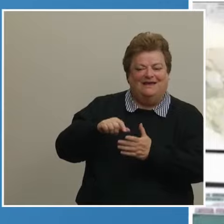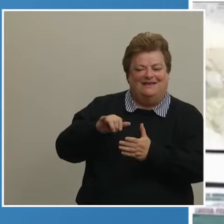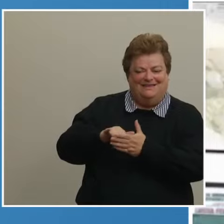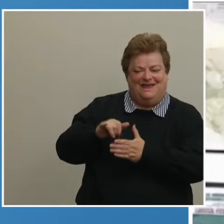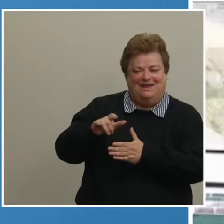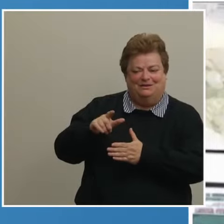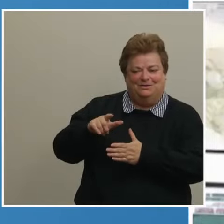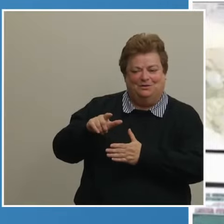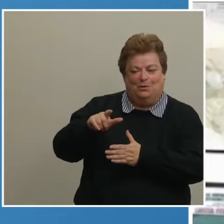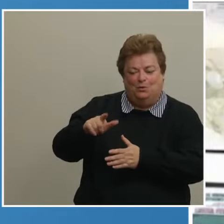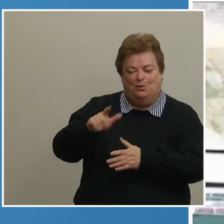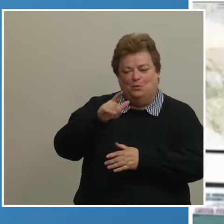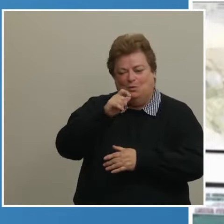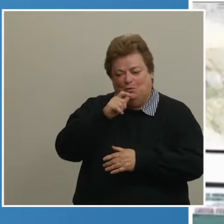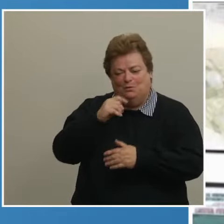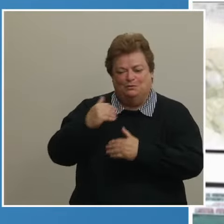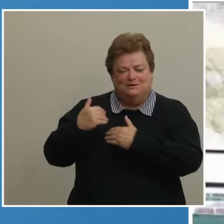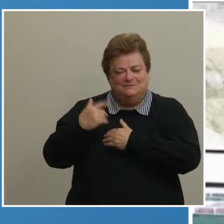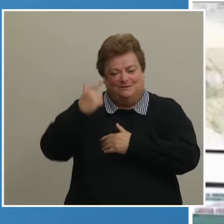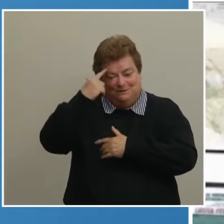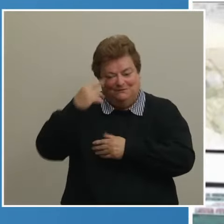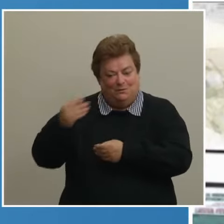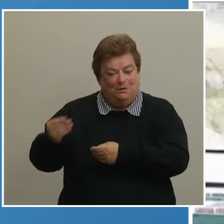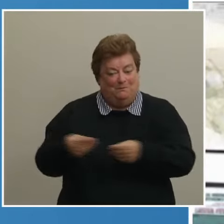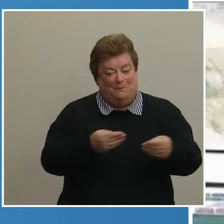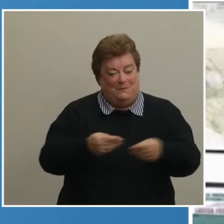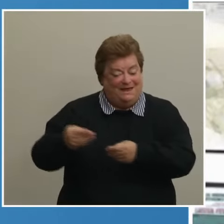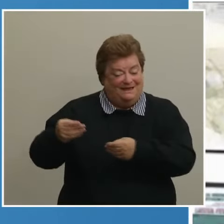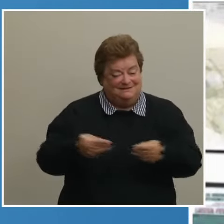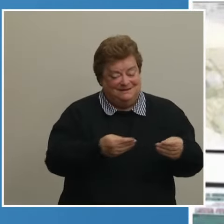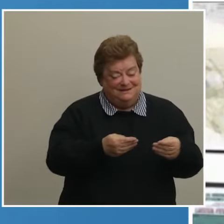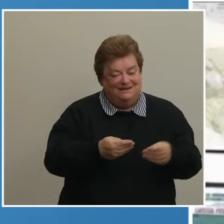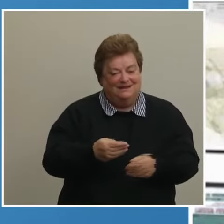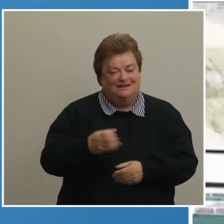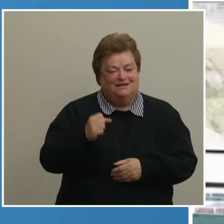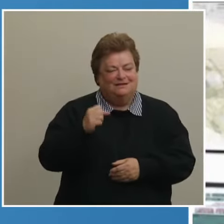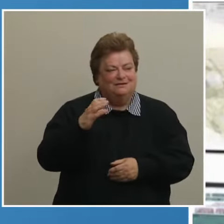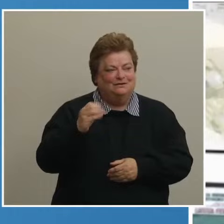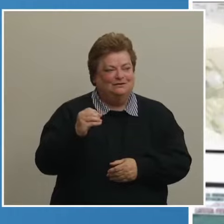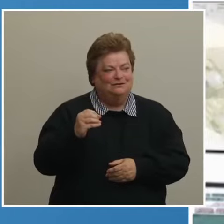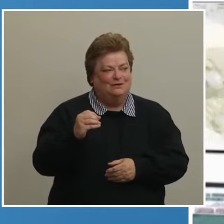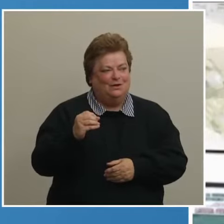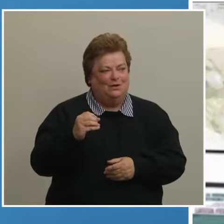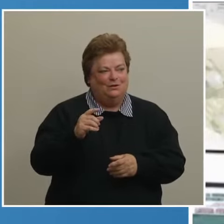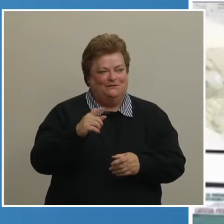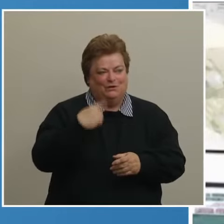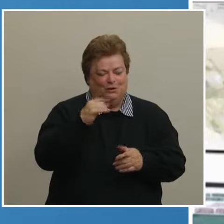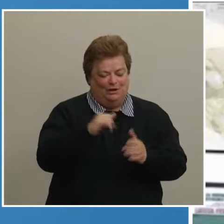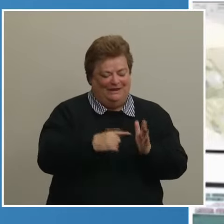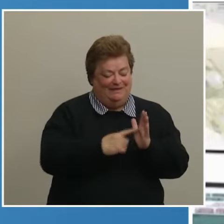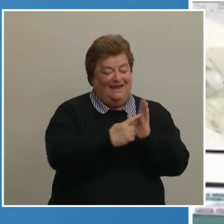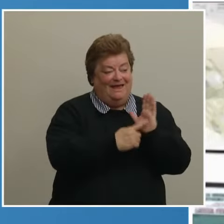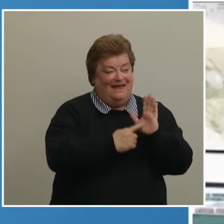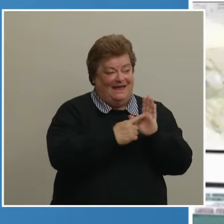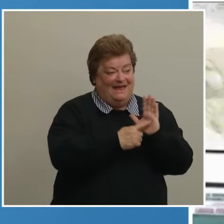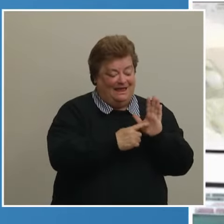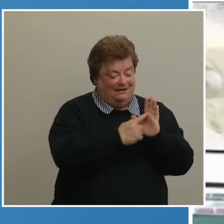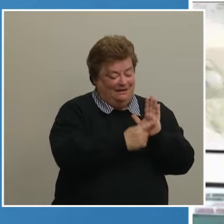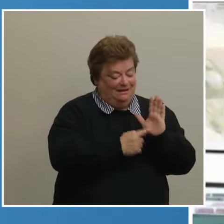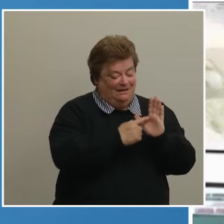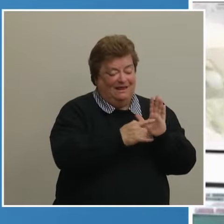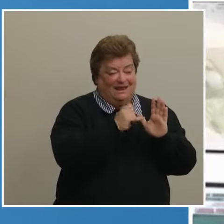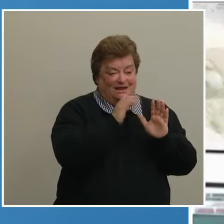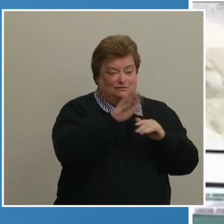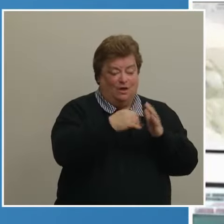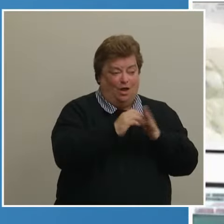for transmission. And so it's helpful to think of a community like a hand. This central part of the hand that is very